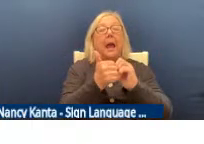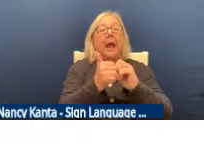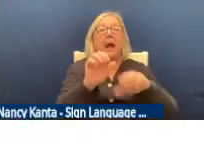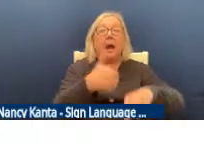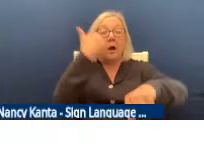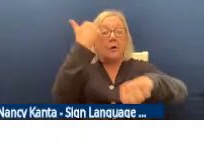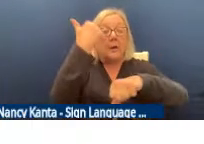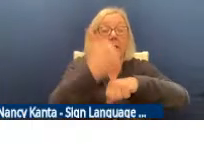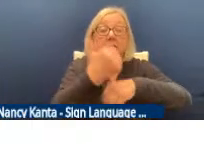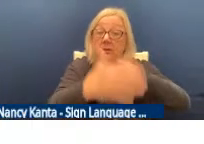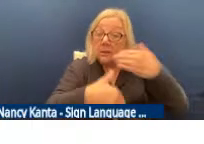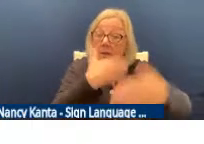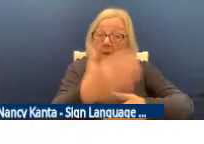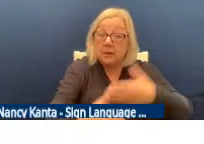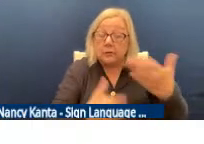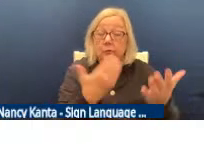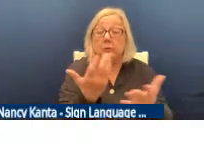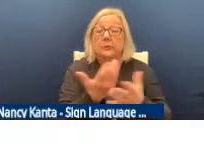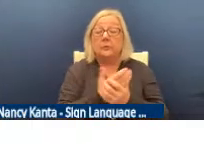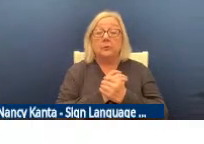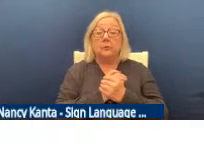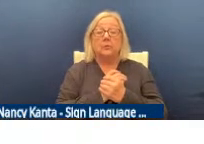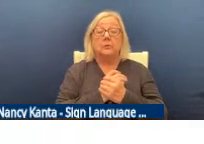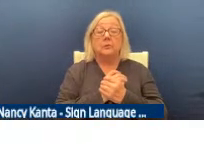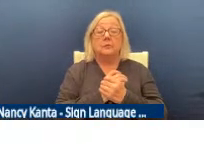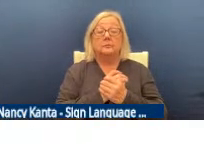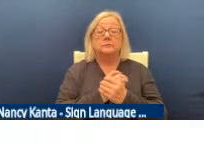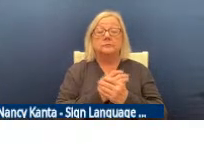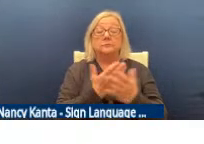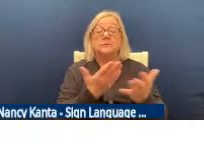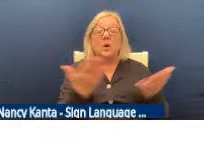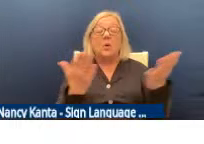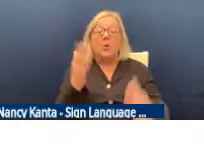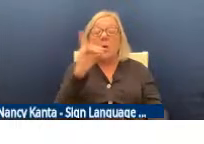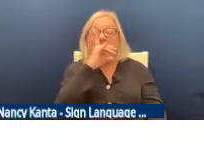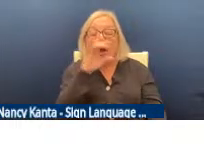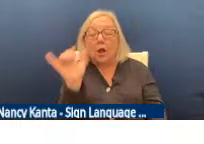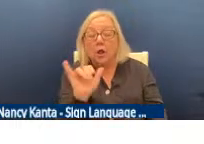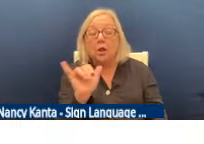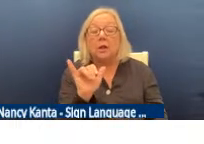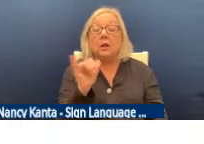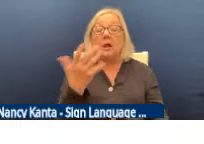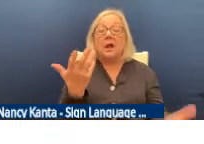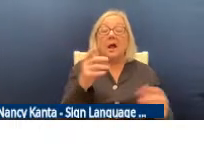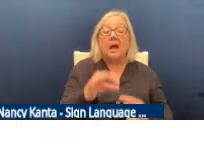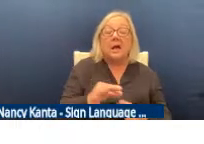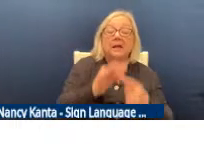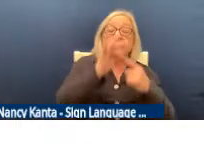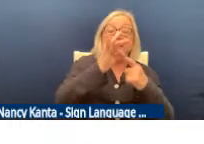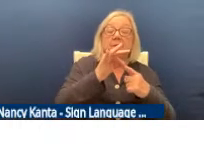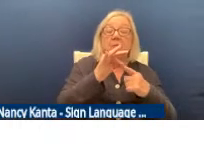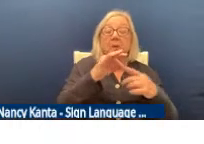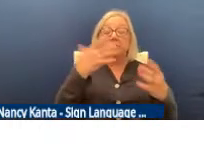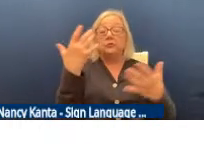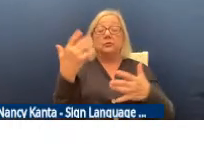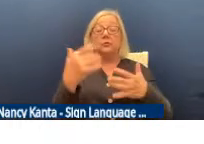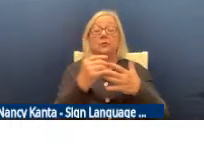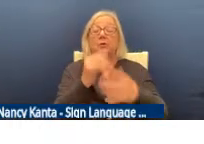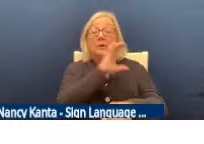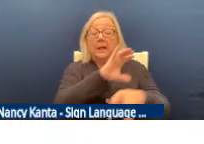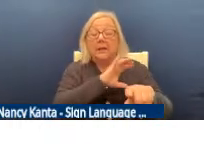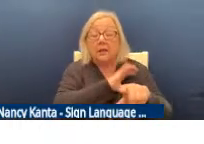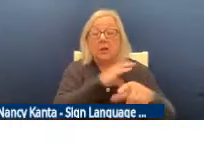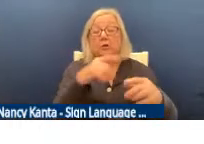and the work that's being done, and that'll inform our work moving forward to help